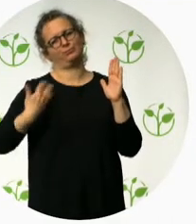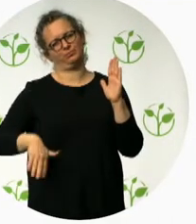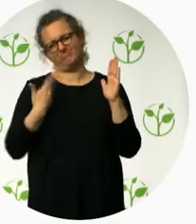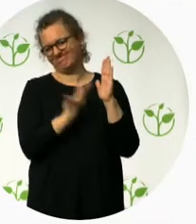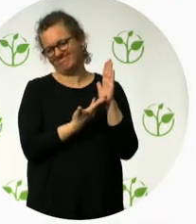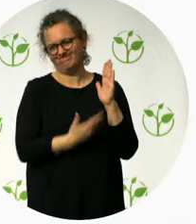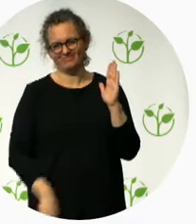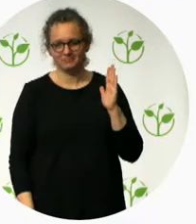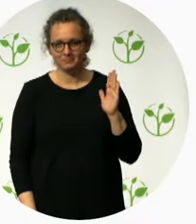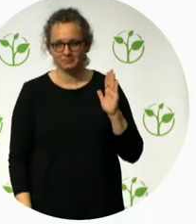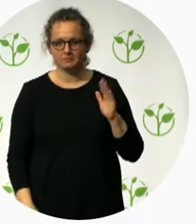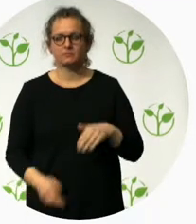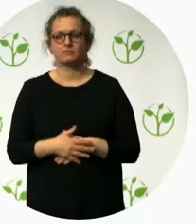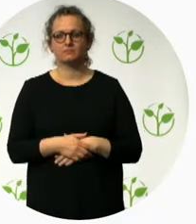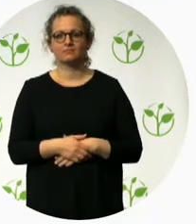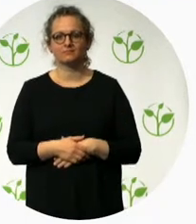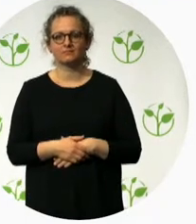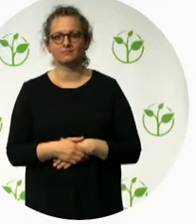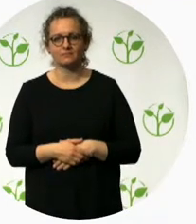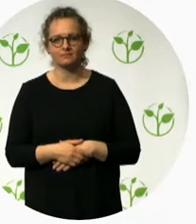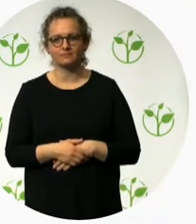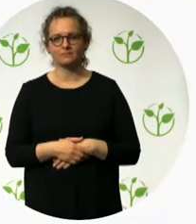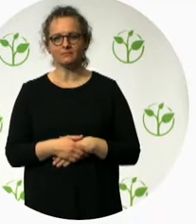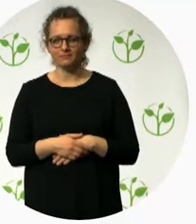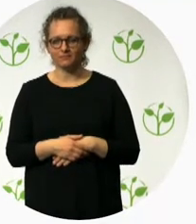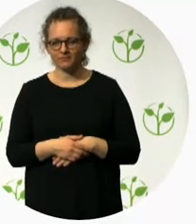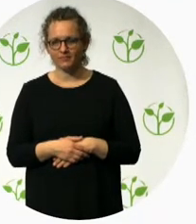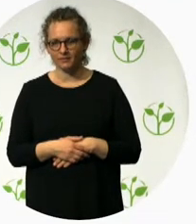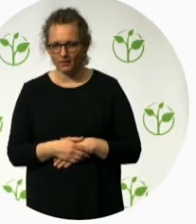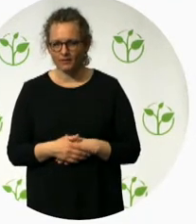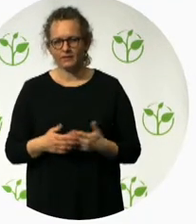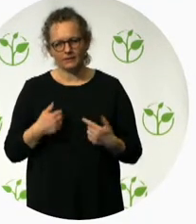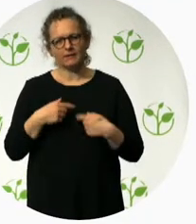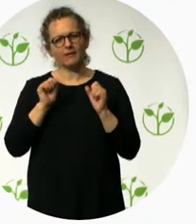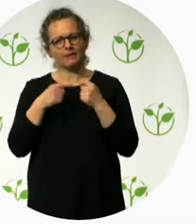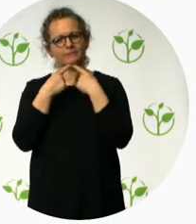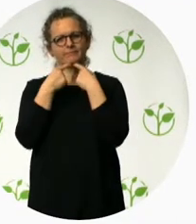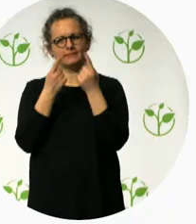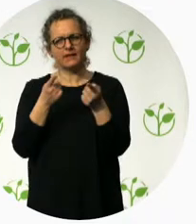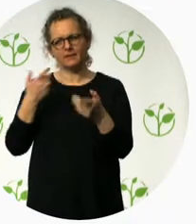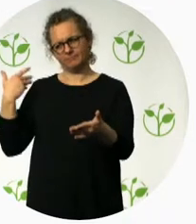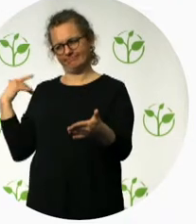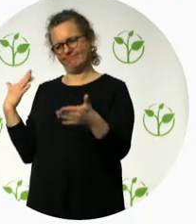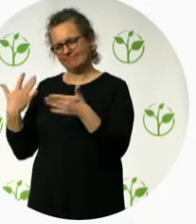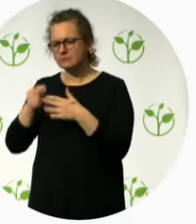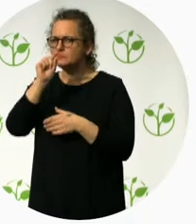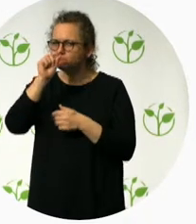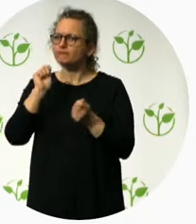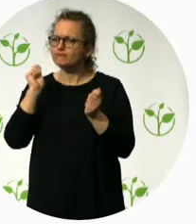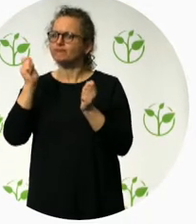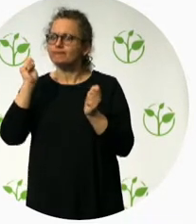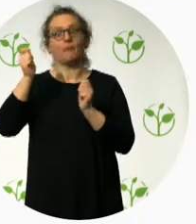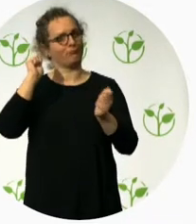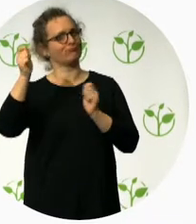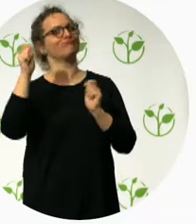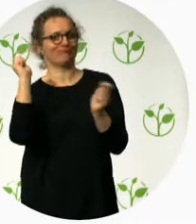say, considerable achievements. The Provincial Council established a